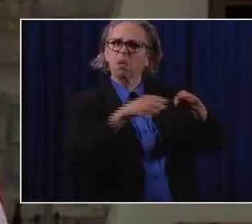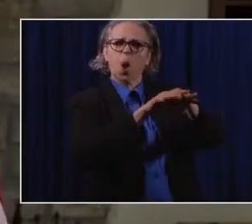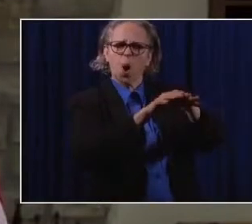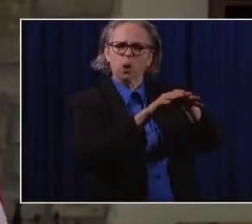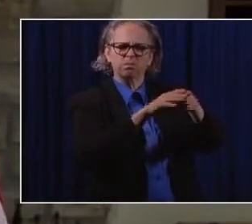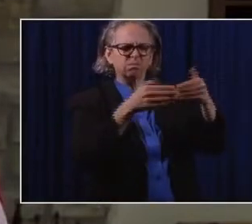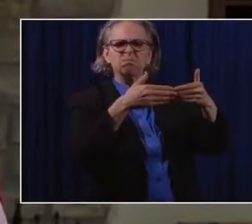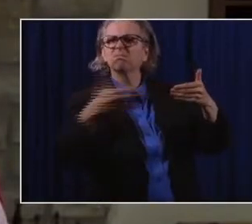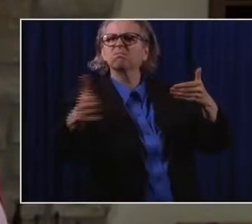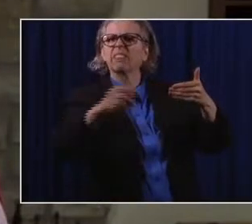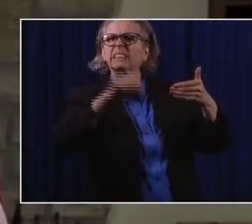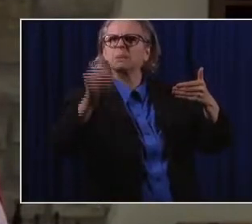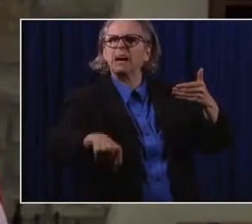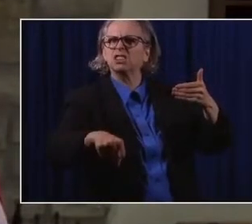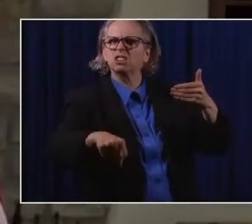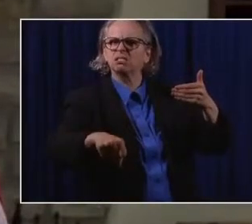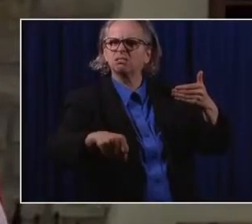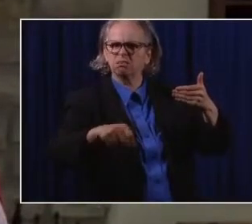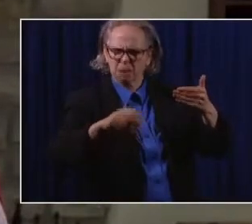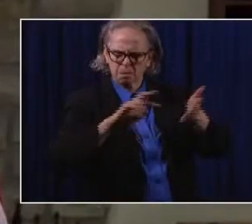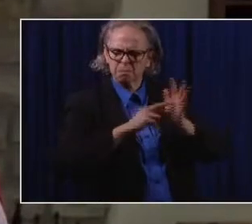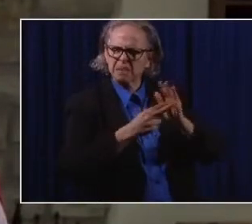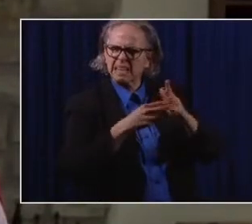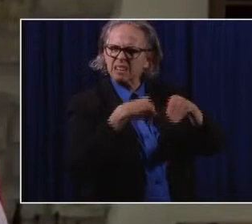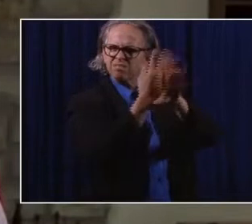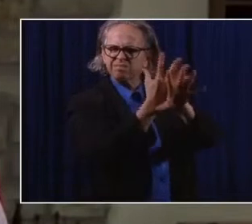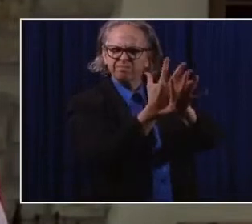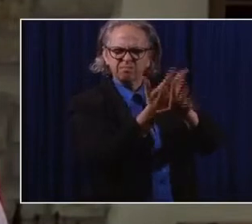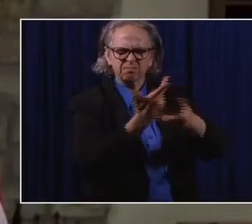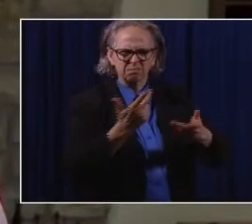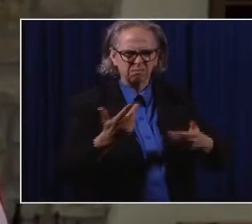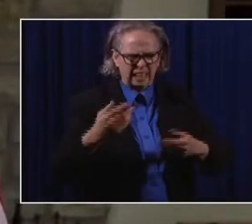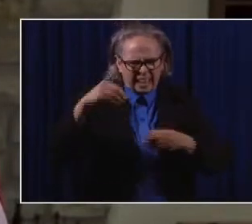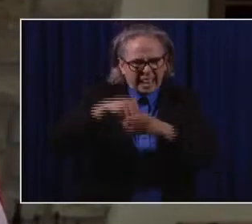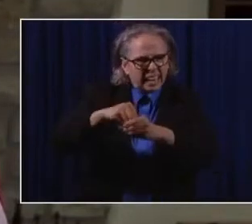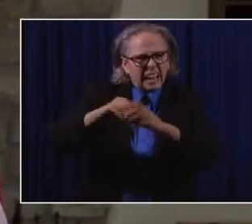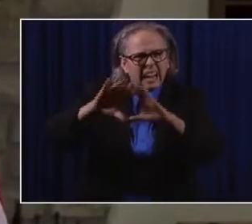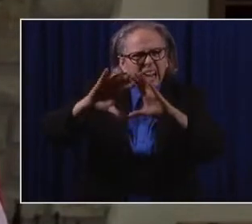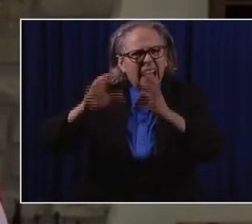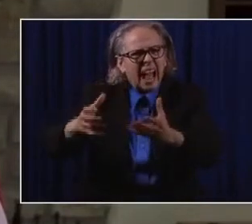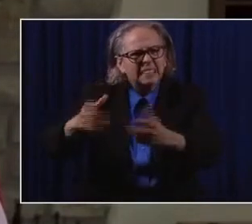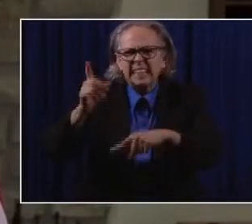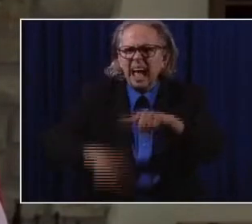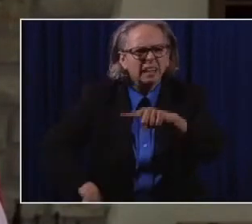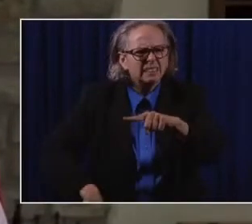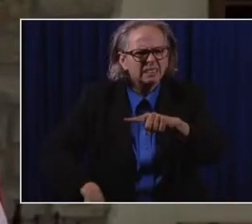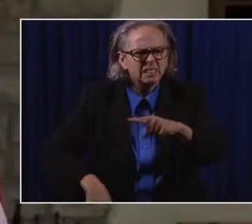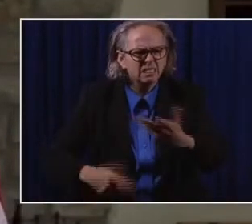students, they will have no in-person class for at least half of this year.